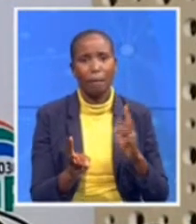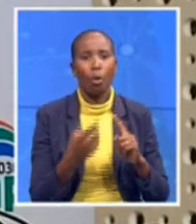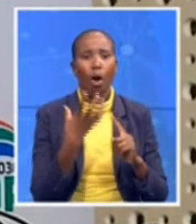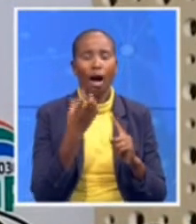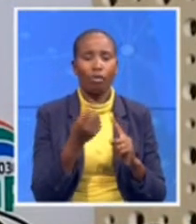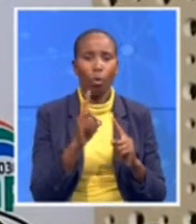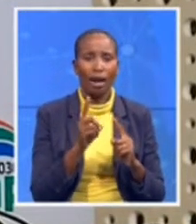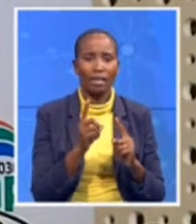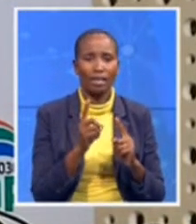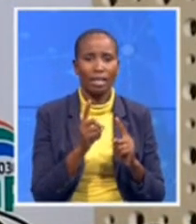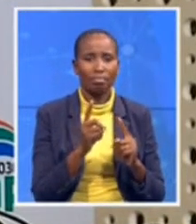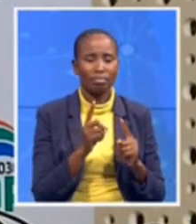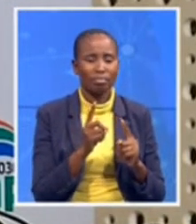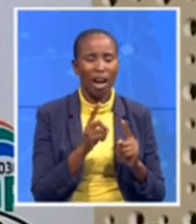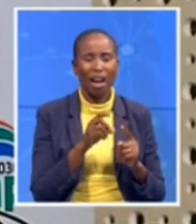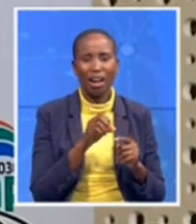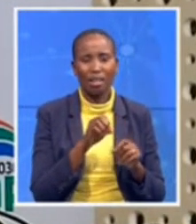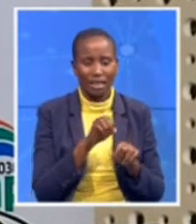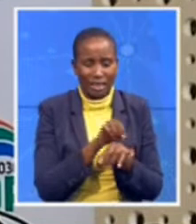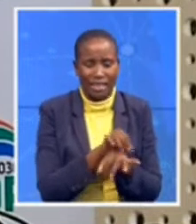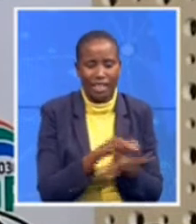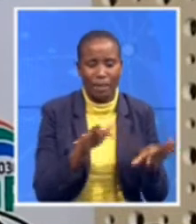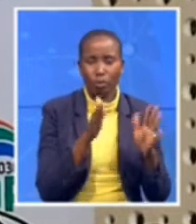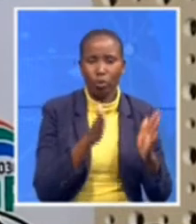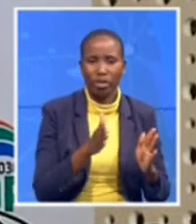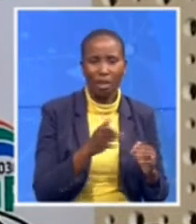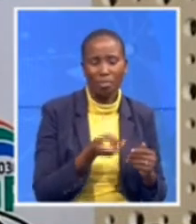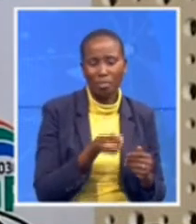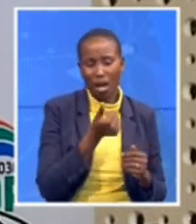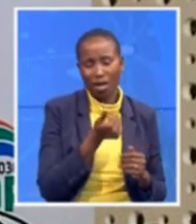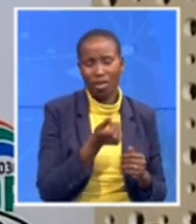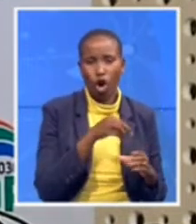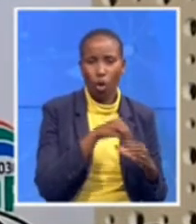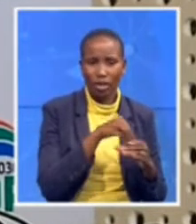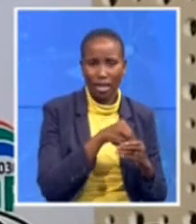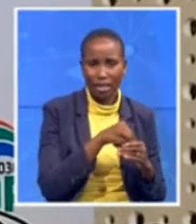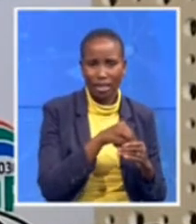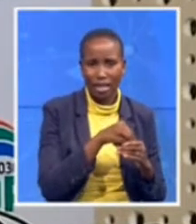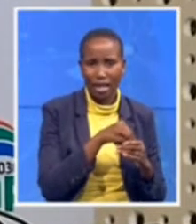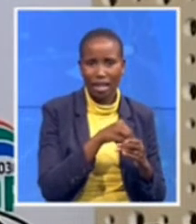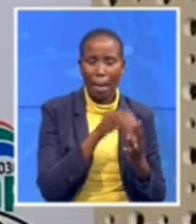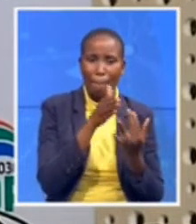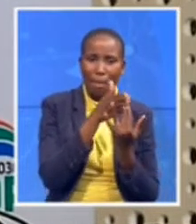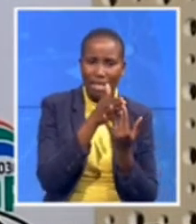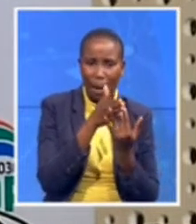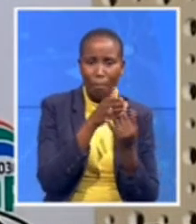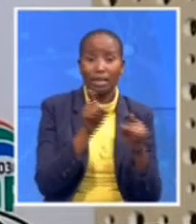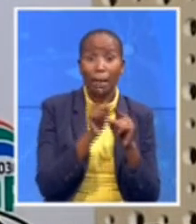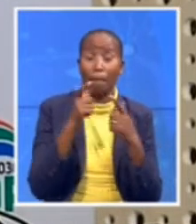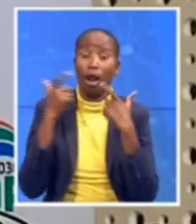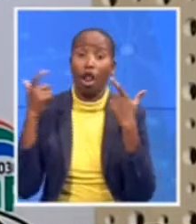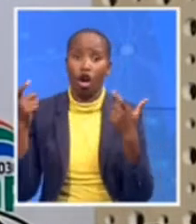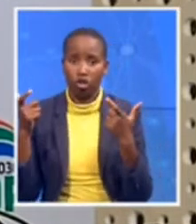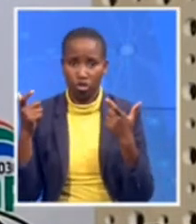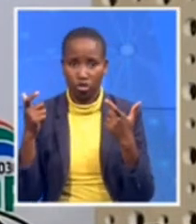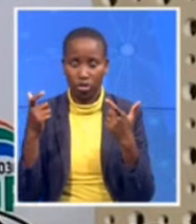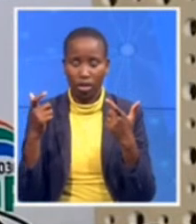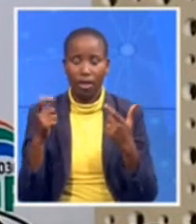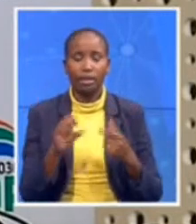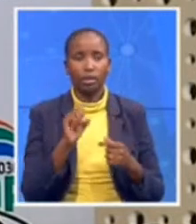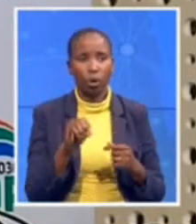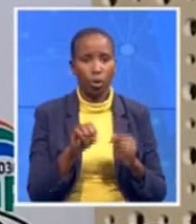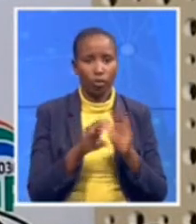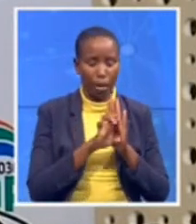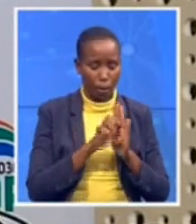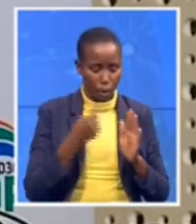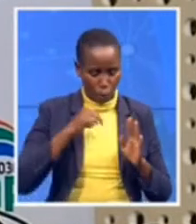creator of content, medium and large. So even in that space where you are a small commercial online distributor of